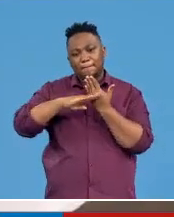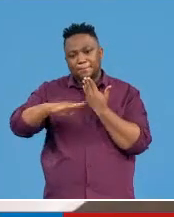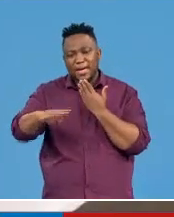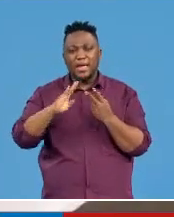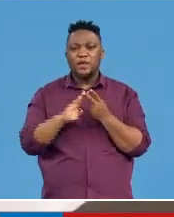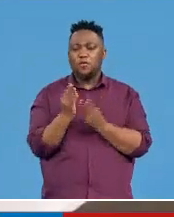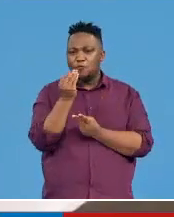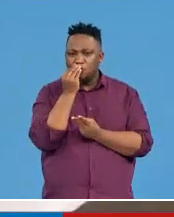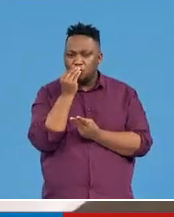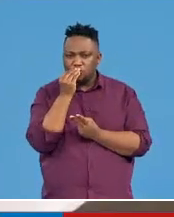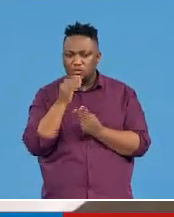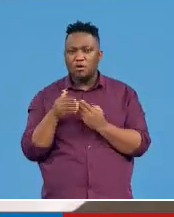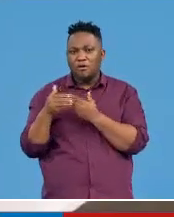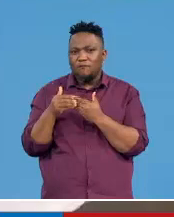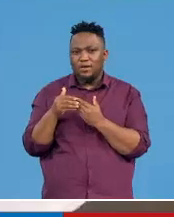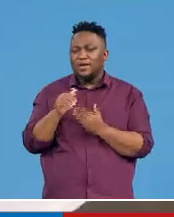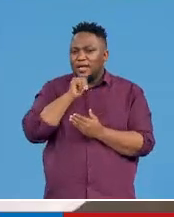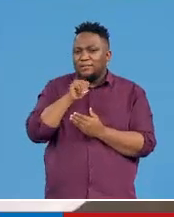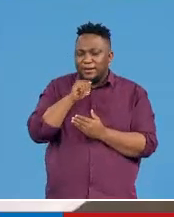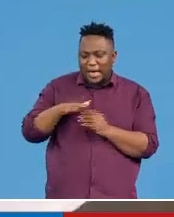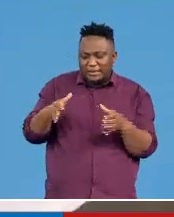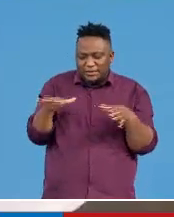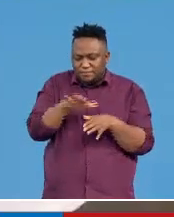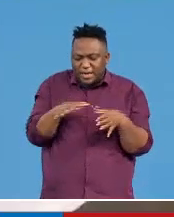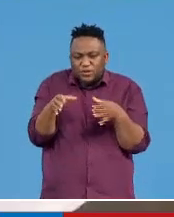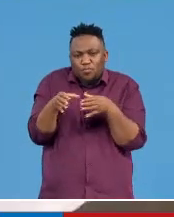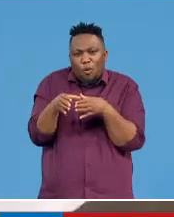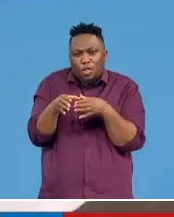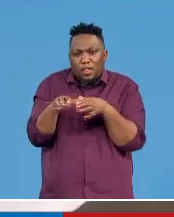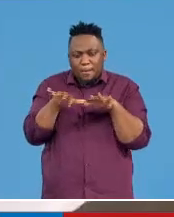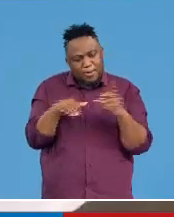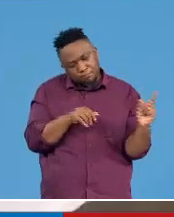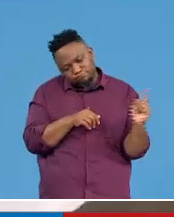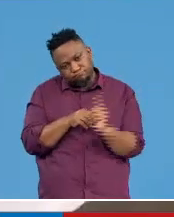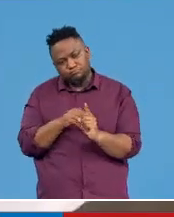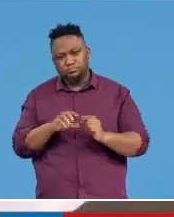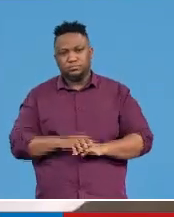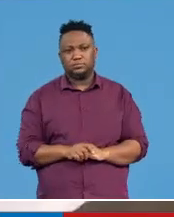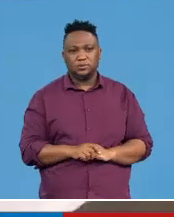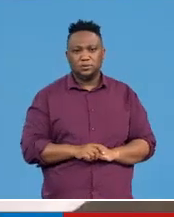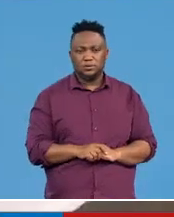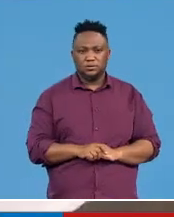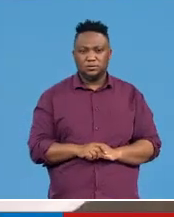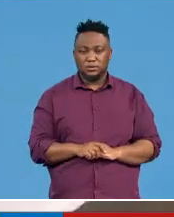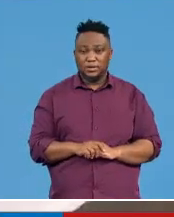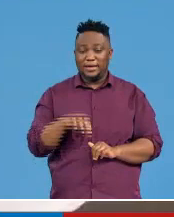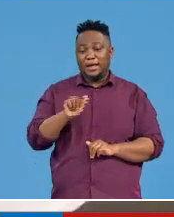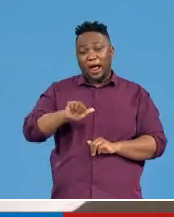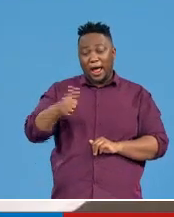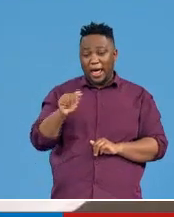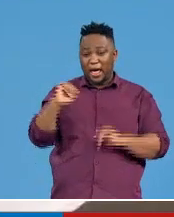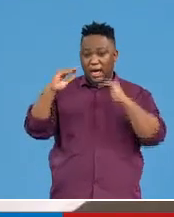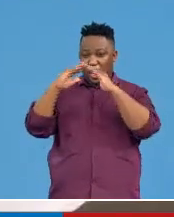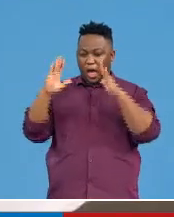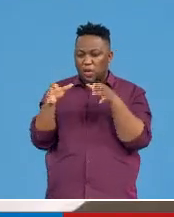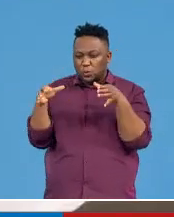comfort, irrespective of how small the space was. In Nuclear and Reveille, the houses were small, but she would tell us to